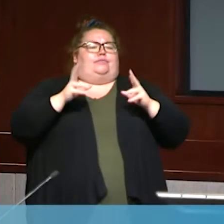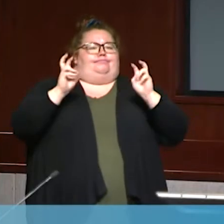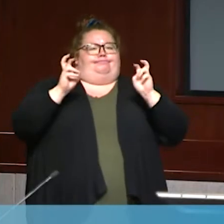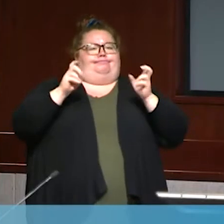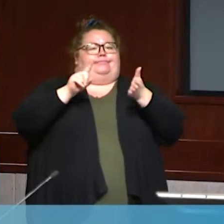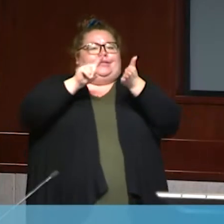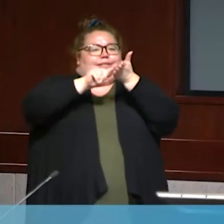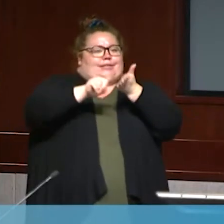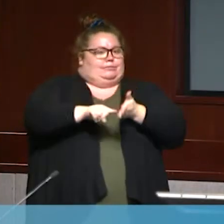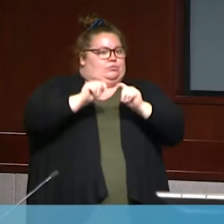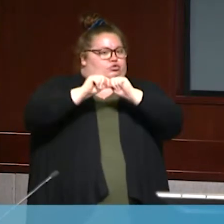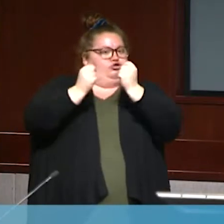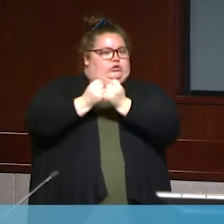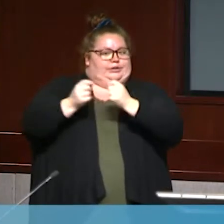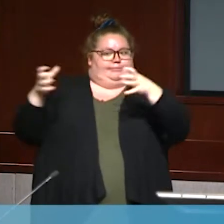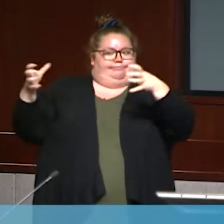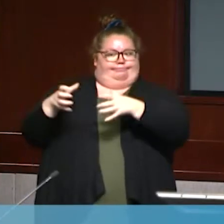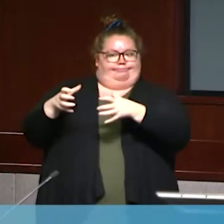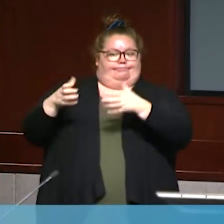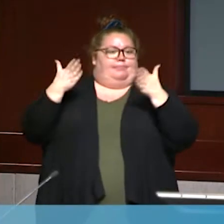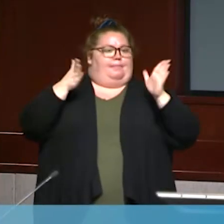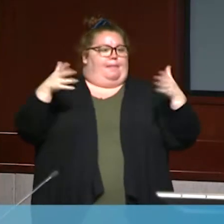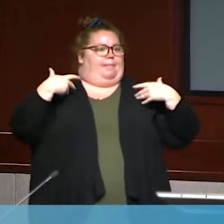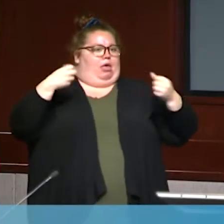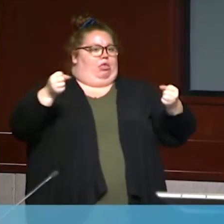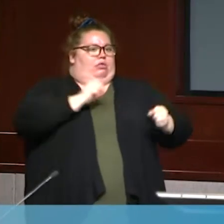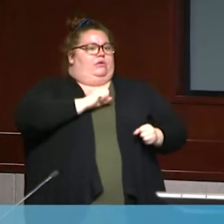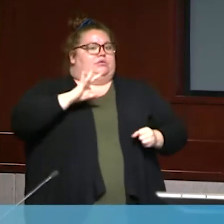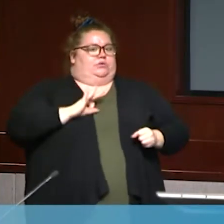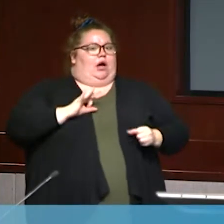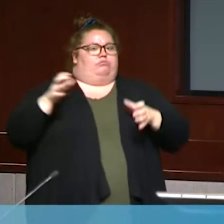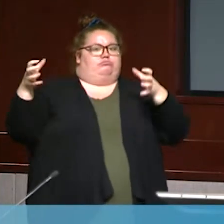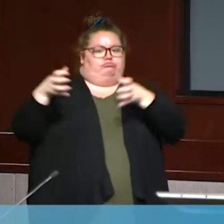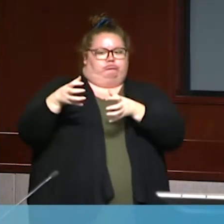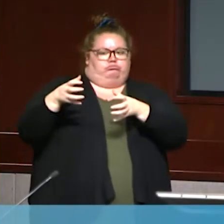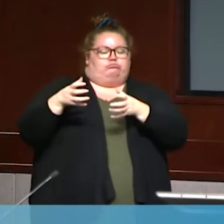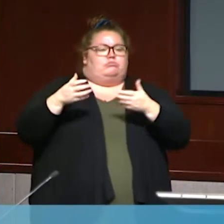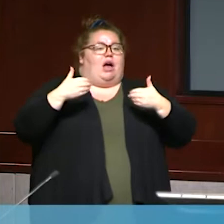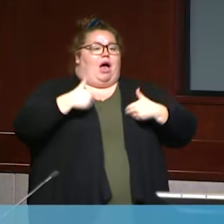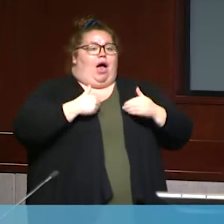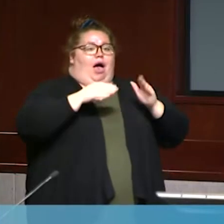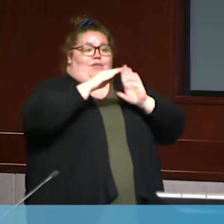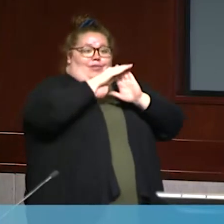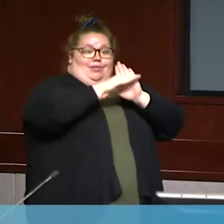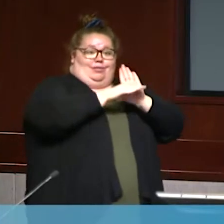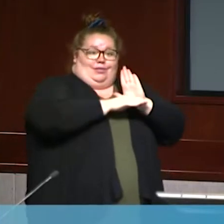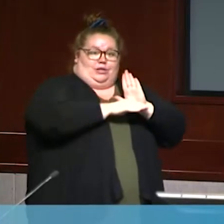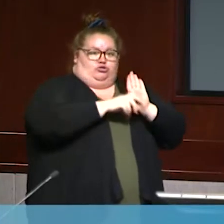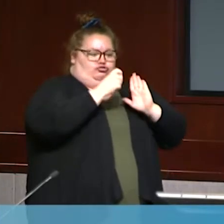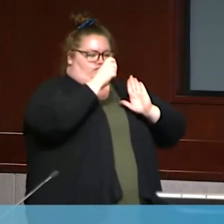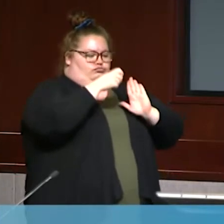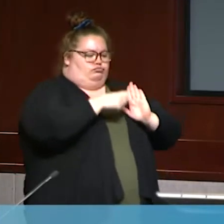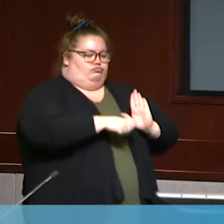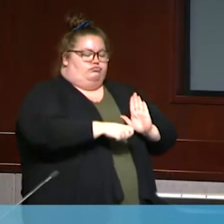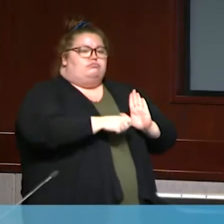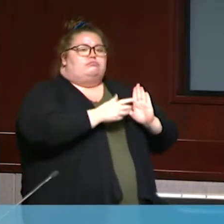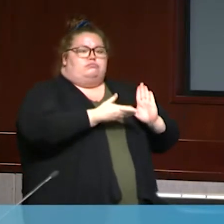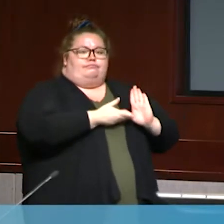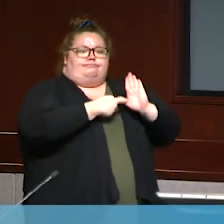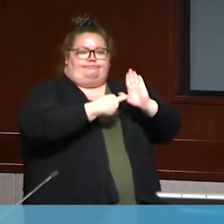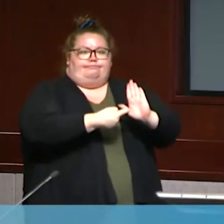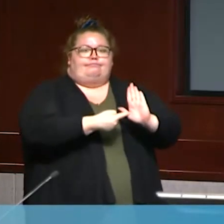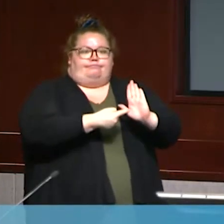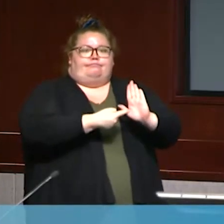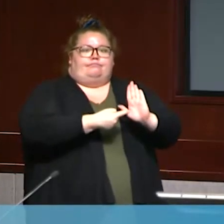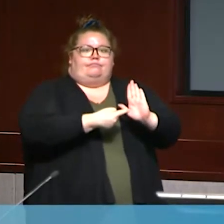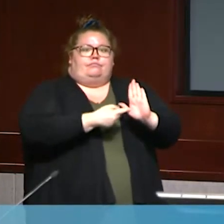public health staff. We have developed a checklist that will support those site visits that ties to